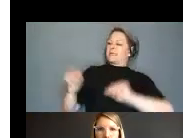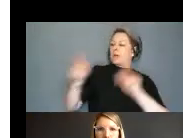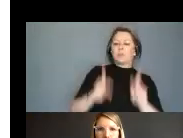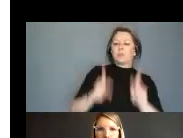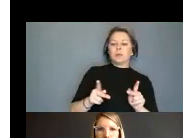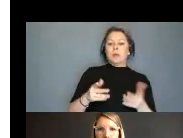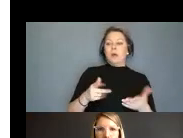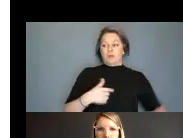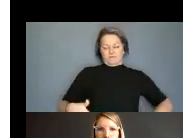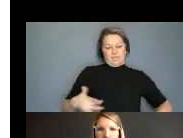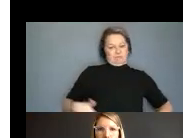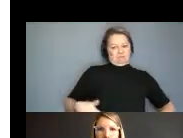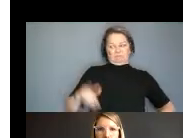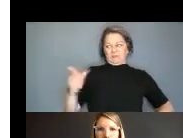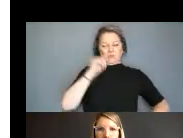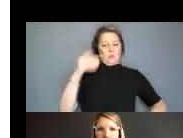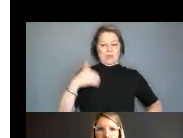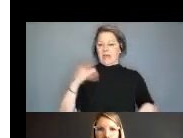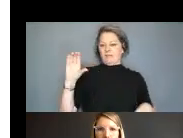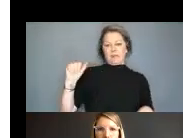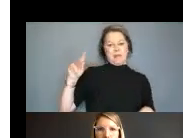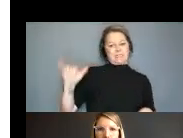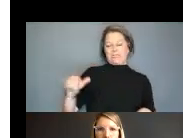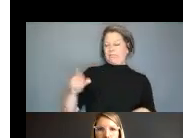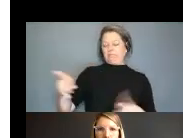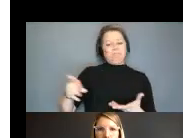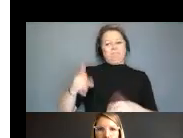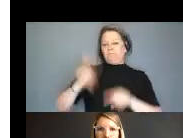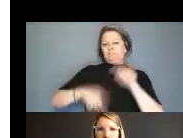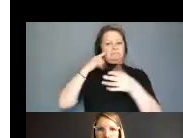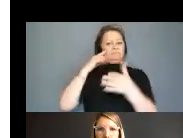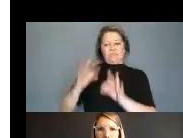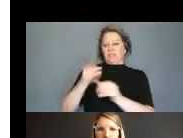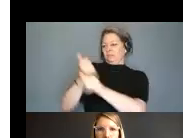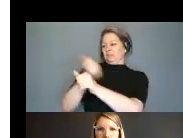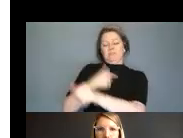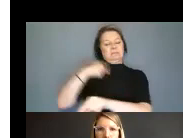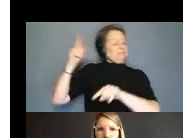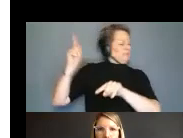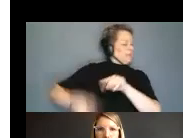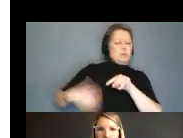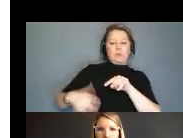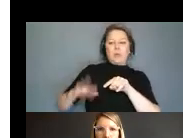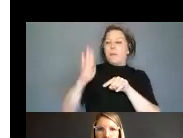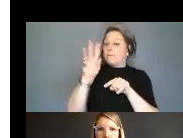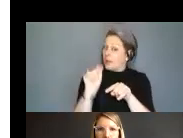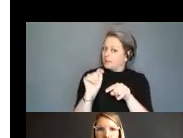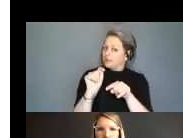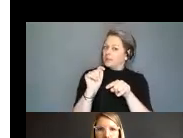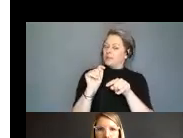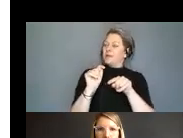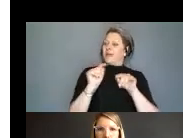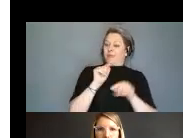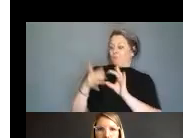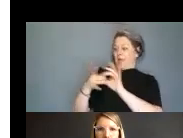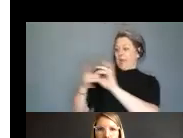have capacity, but I still have an obligation to make sure that therapeutic clinical